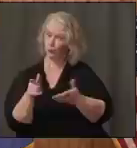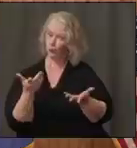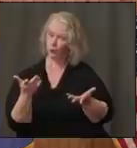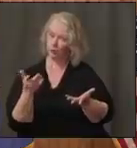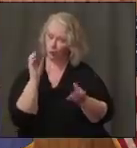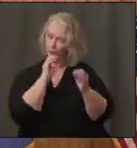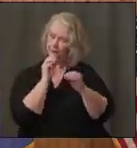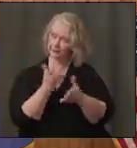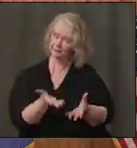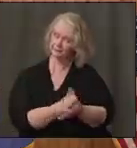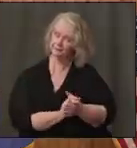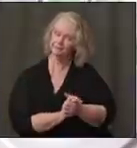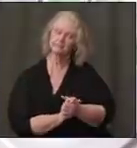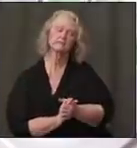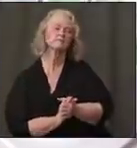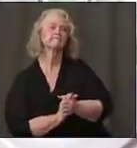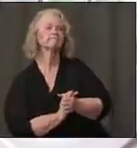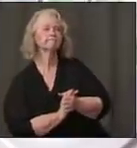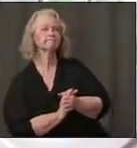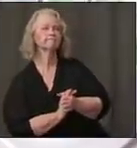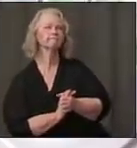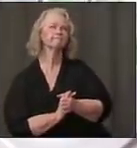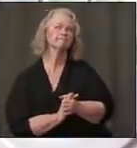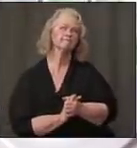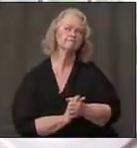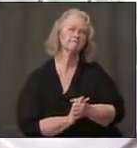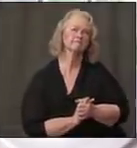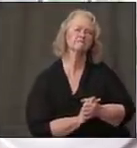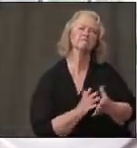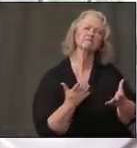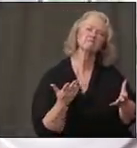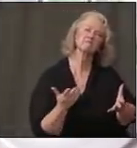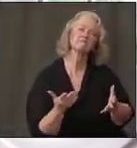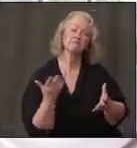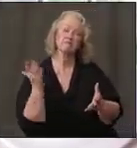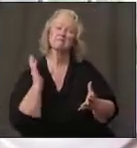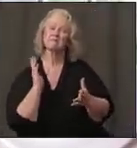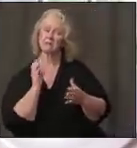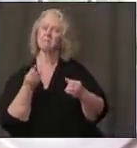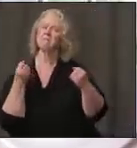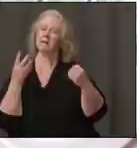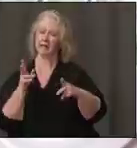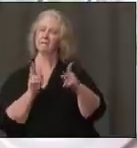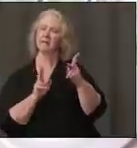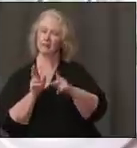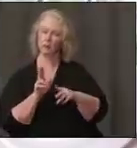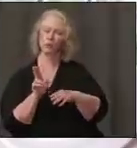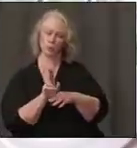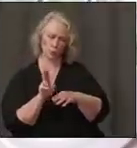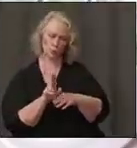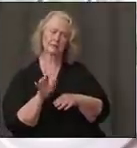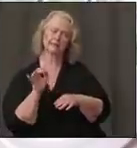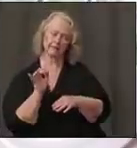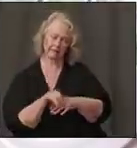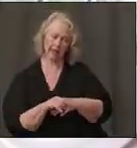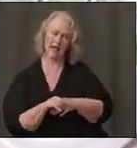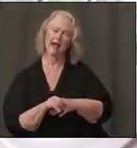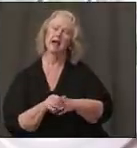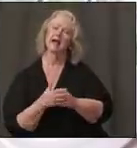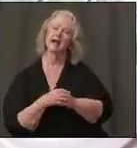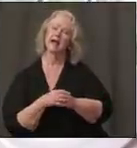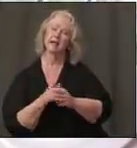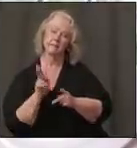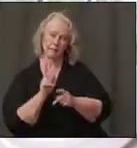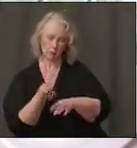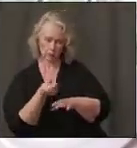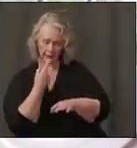take? Well, look, I think early on, a lot of people were using hydroxychloroquine off-label, as you know, and people were